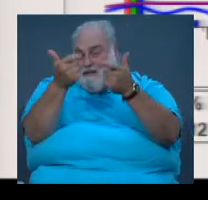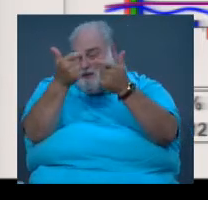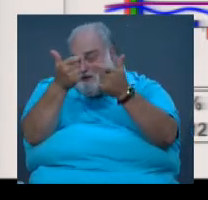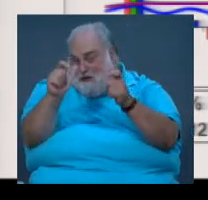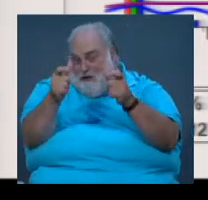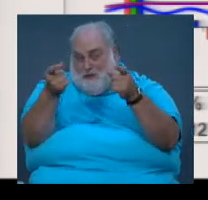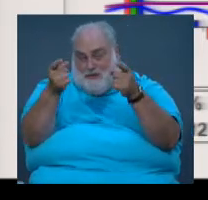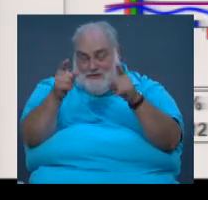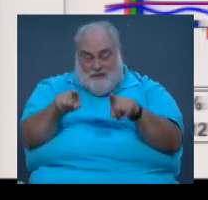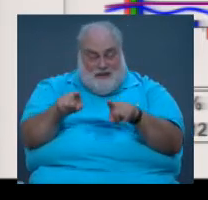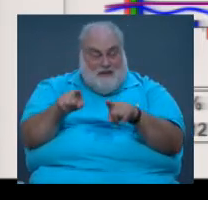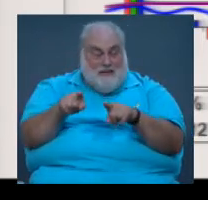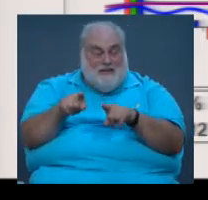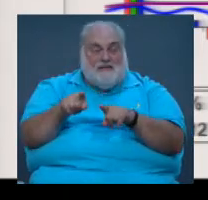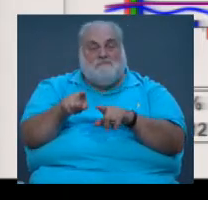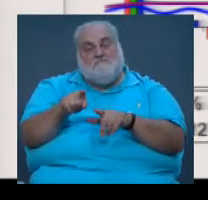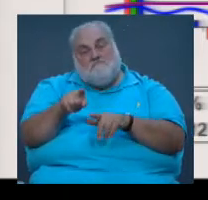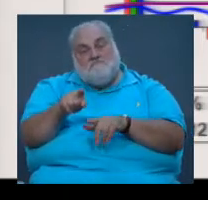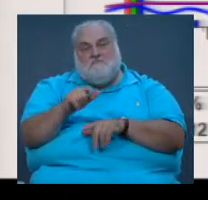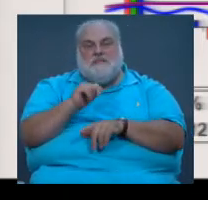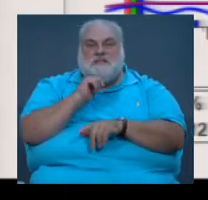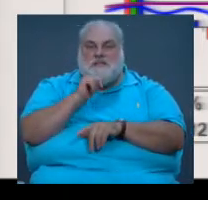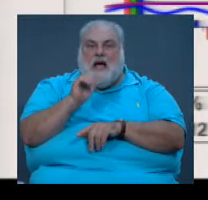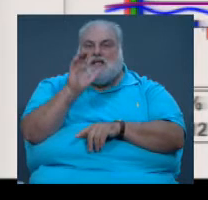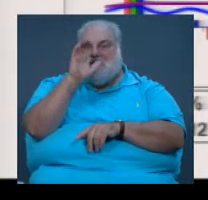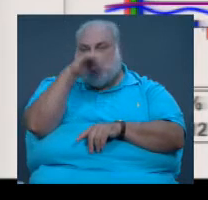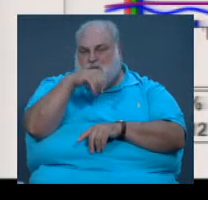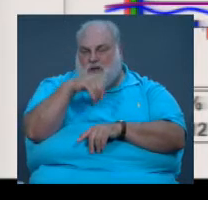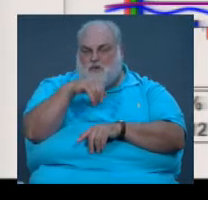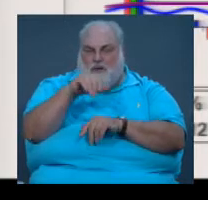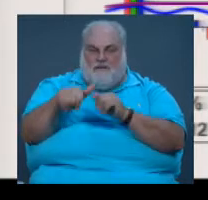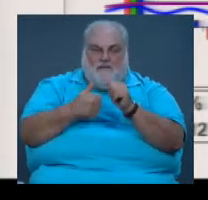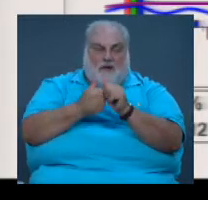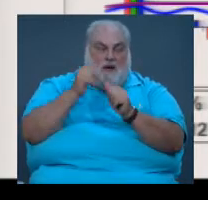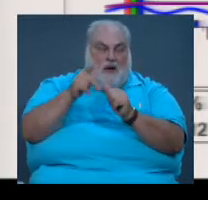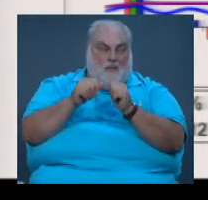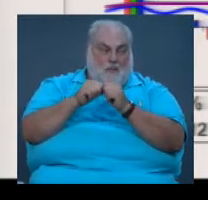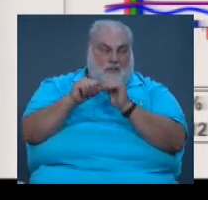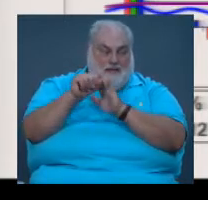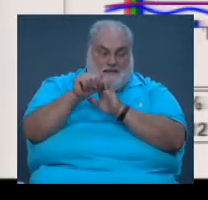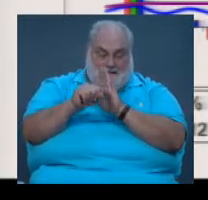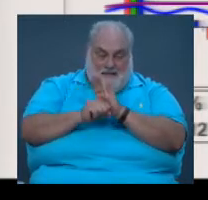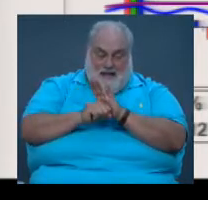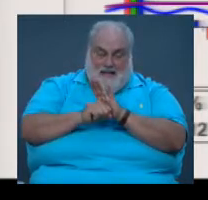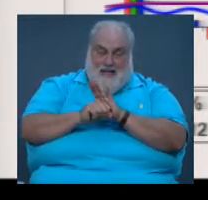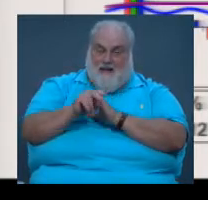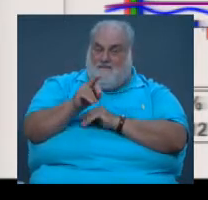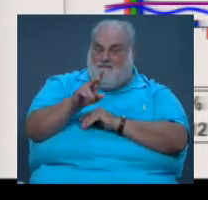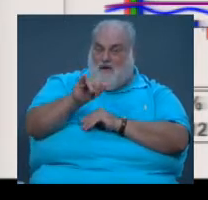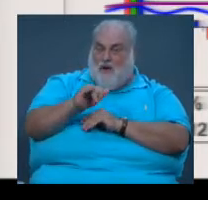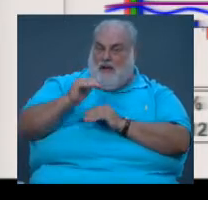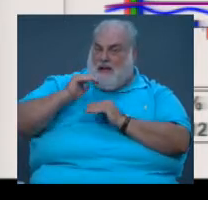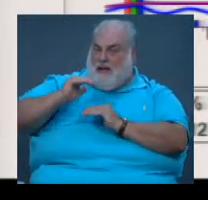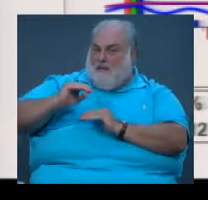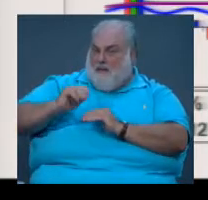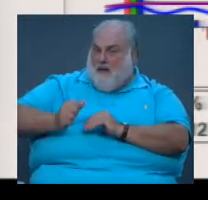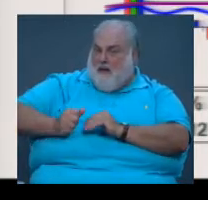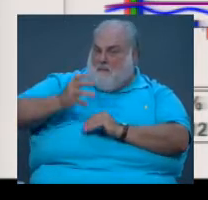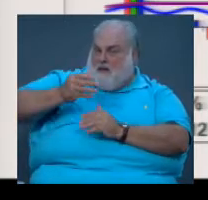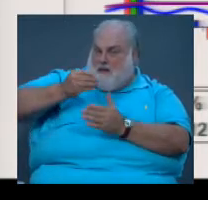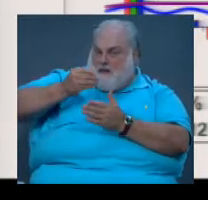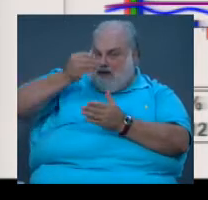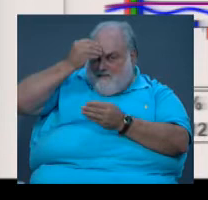an unusual thing. We followed up with the state as much as we can. The state is very limited on the information that they can give